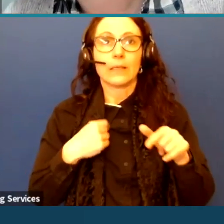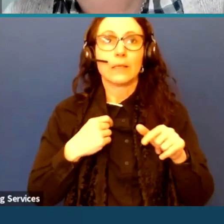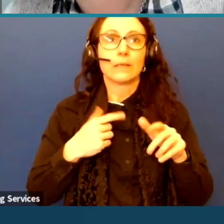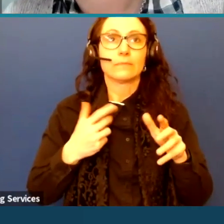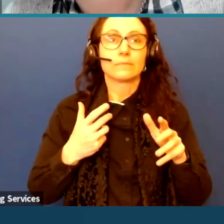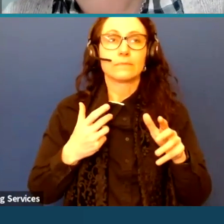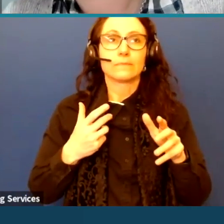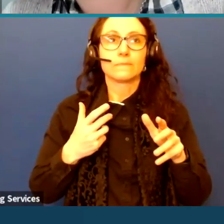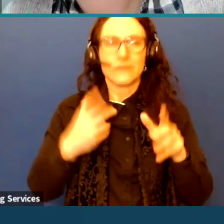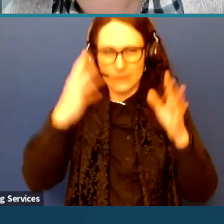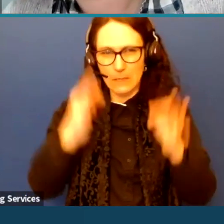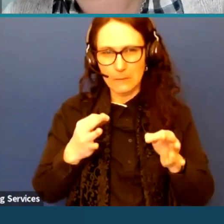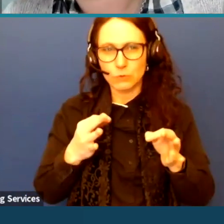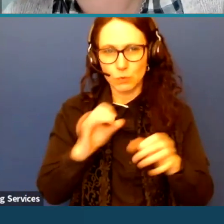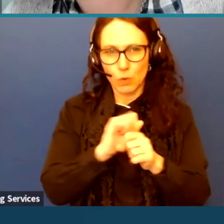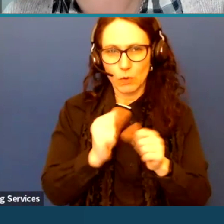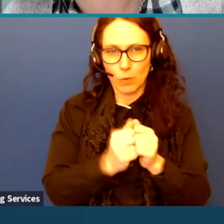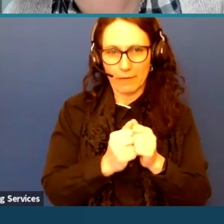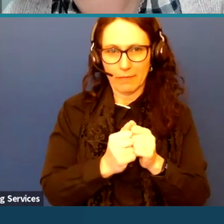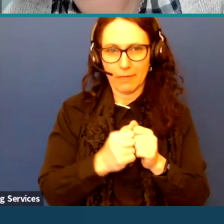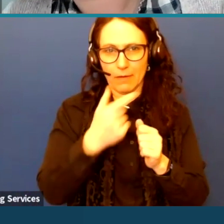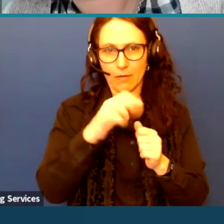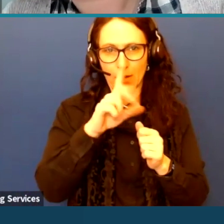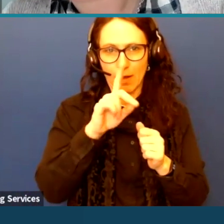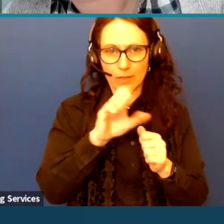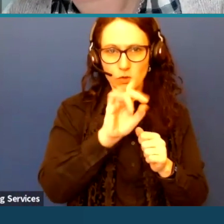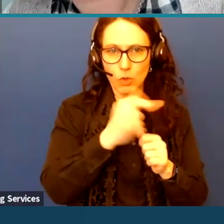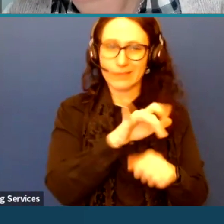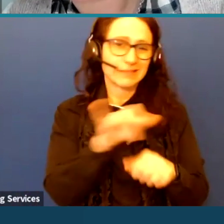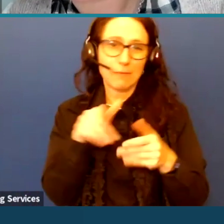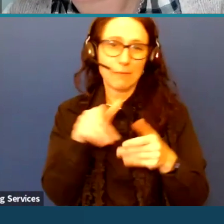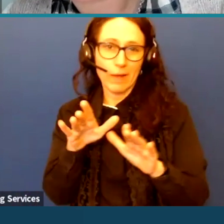dog, the same way I took on parenting. I didn't know